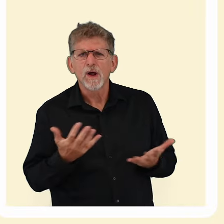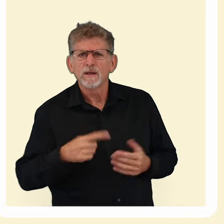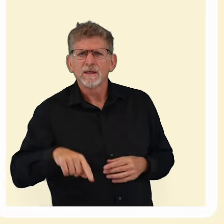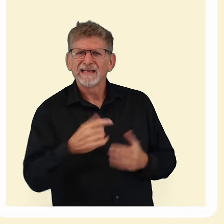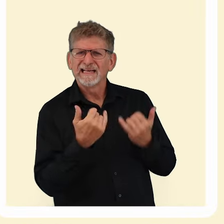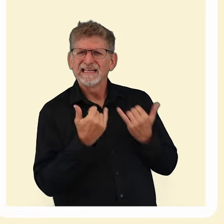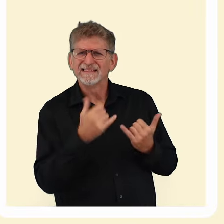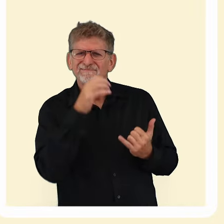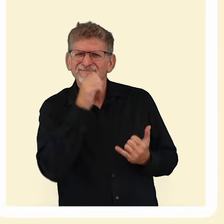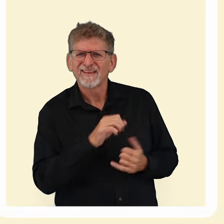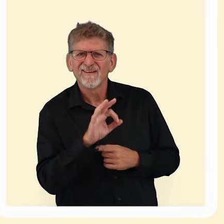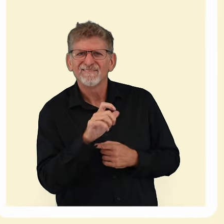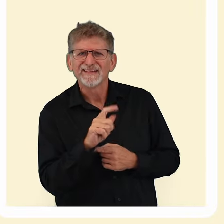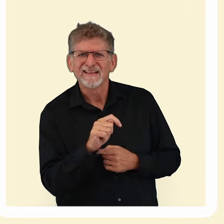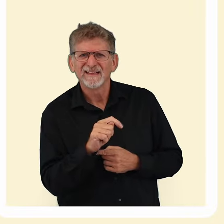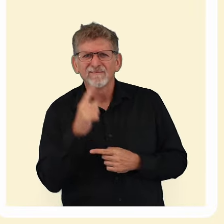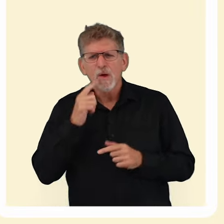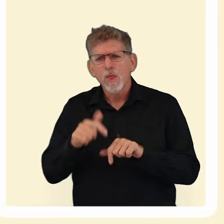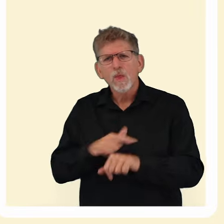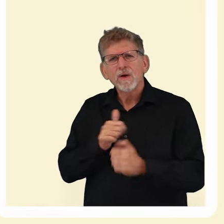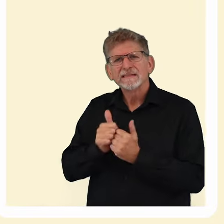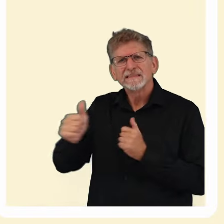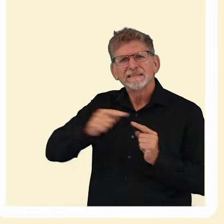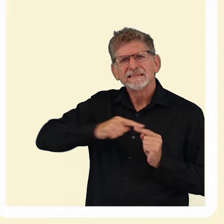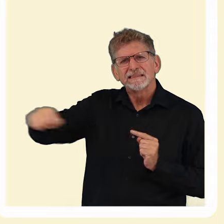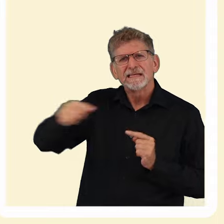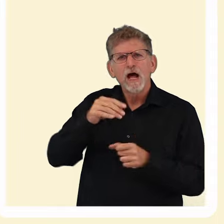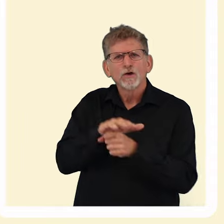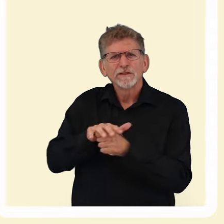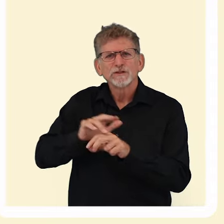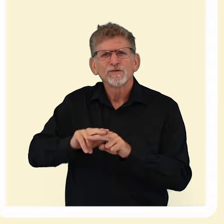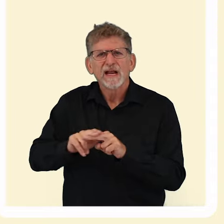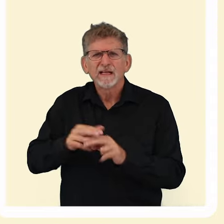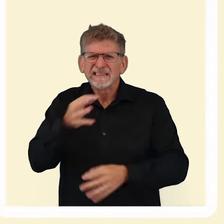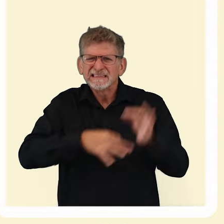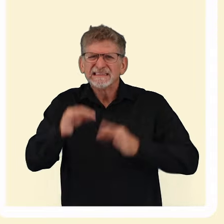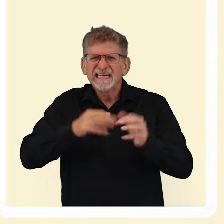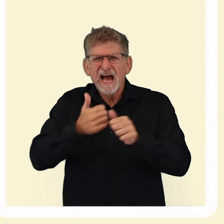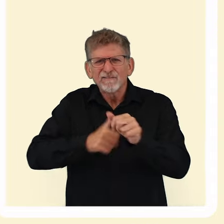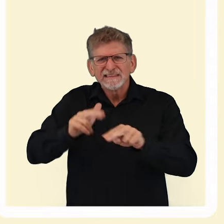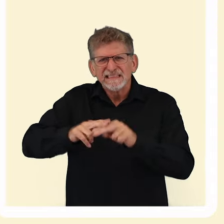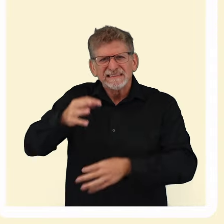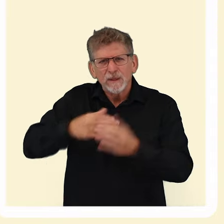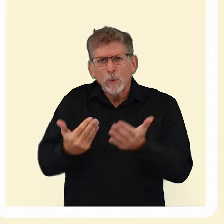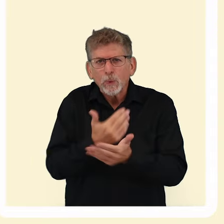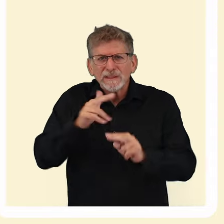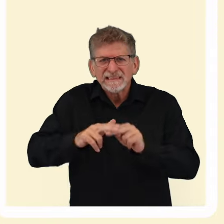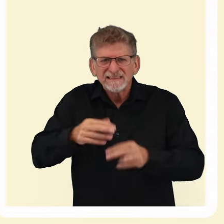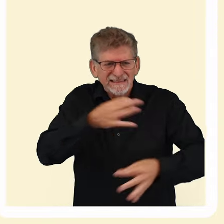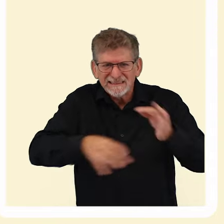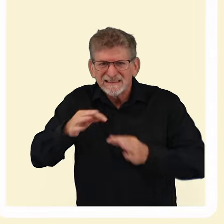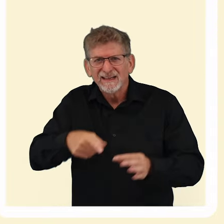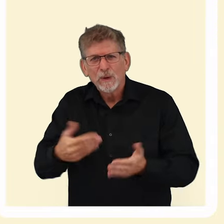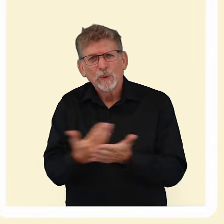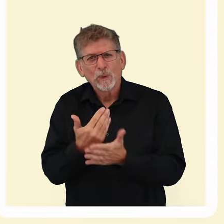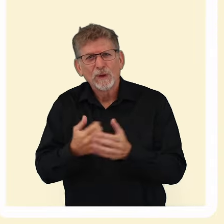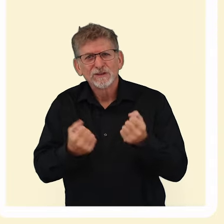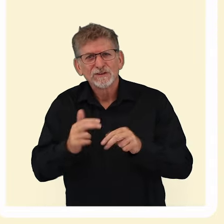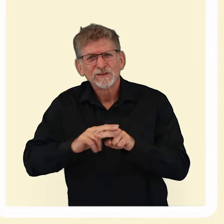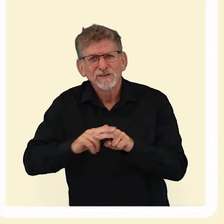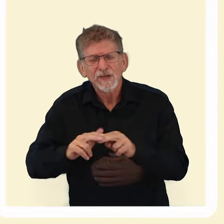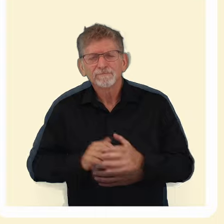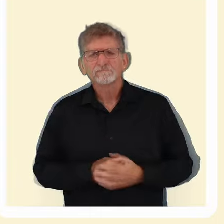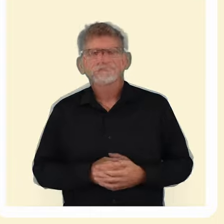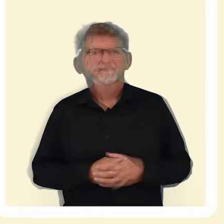we're going to replace every seat with a new seat on a new modern car. Another question we get every year at this APM